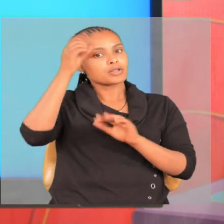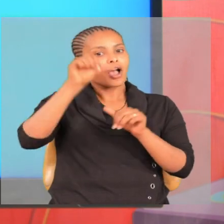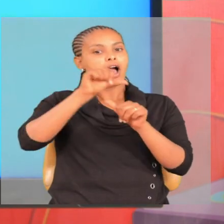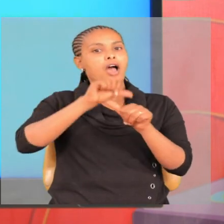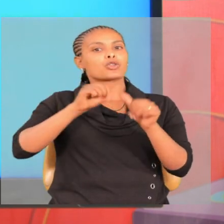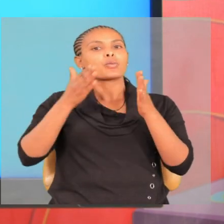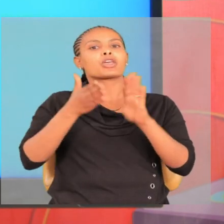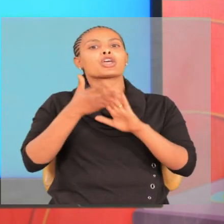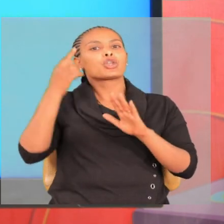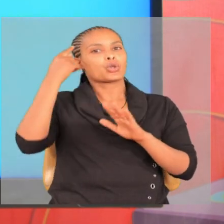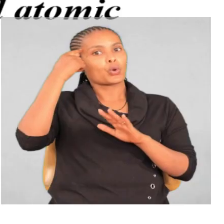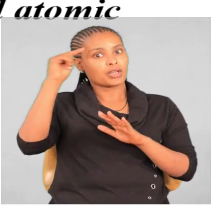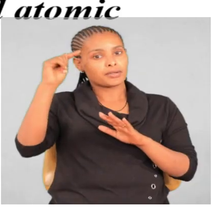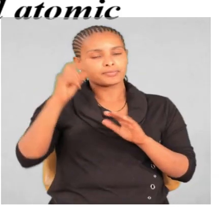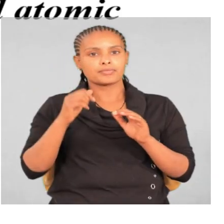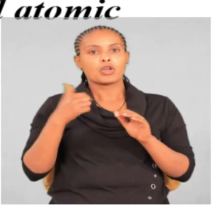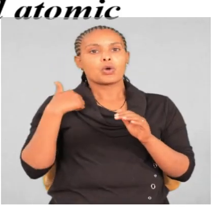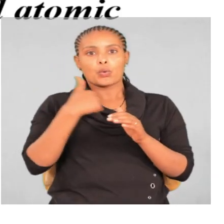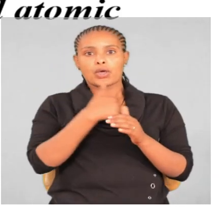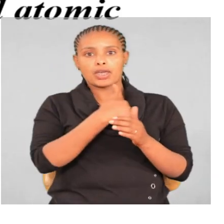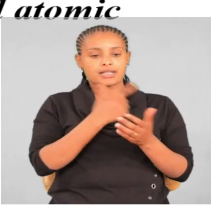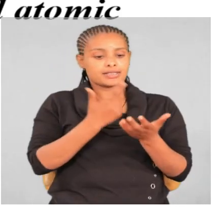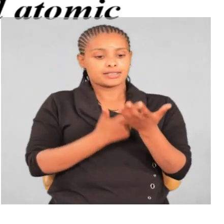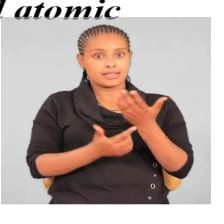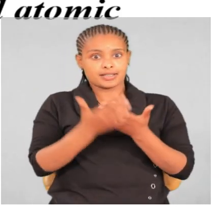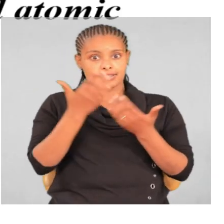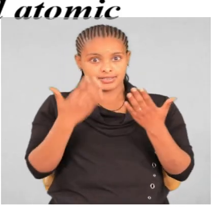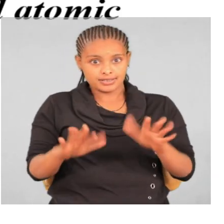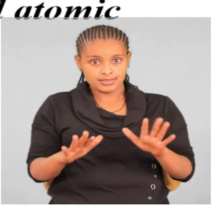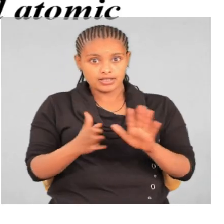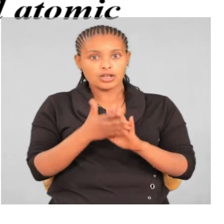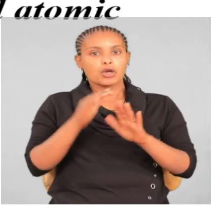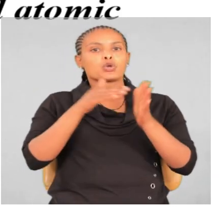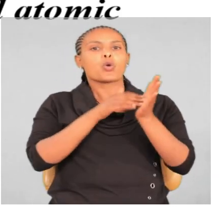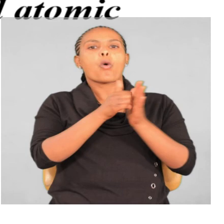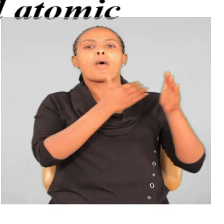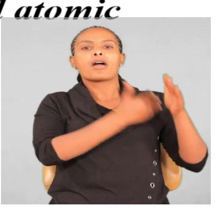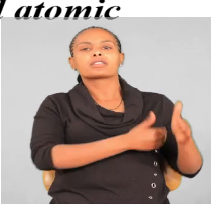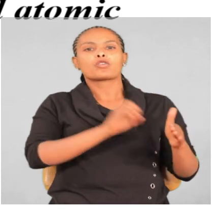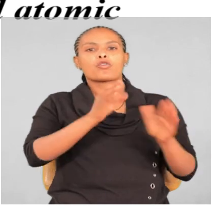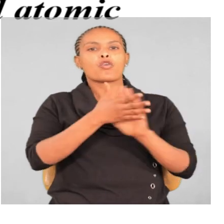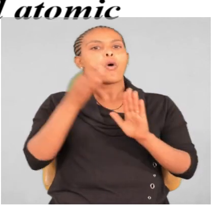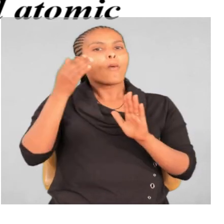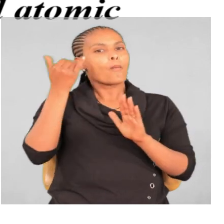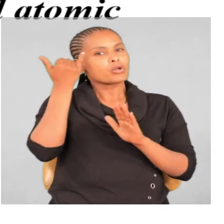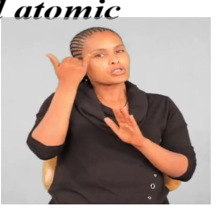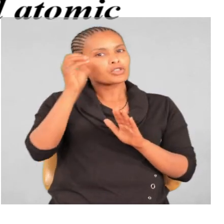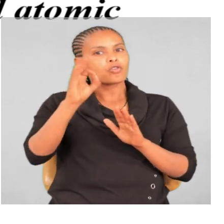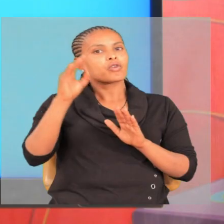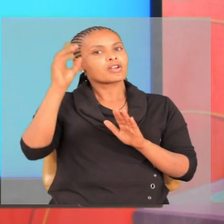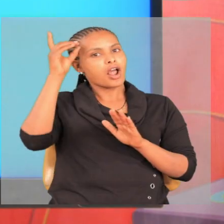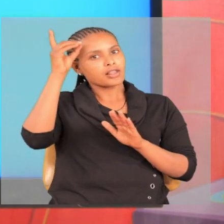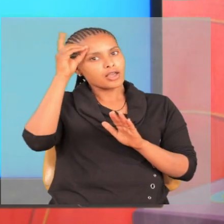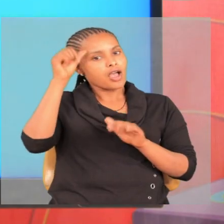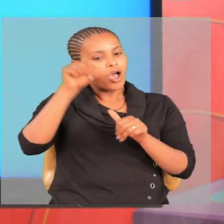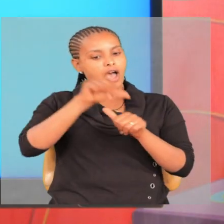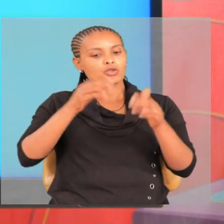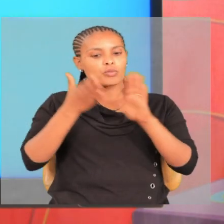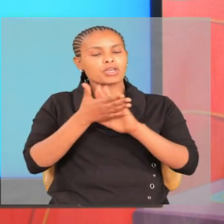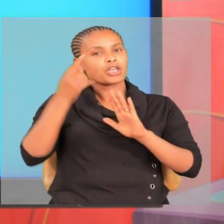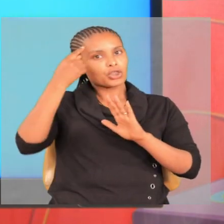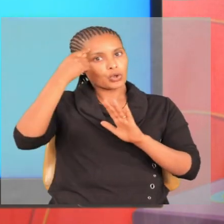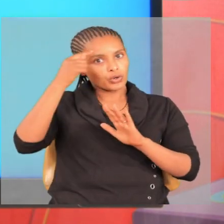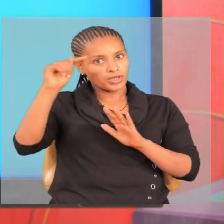atomic theory. We discussed drawbacks of postulates of Dalton's atomic